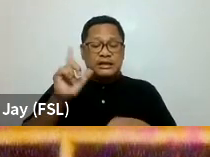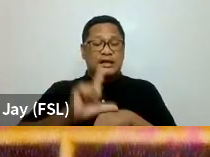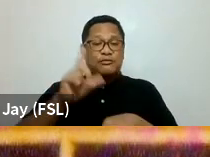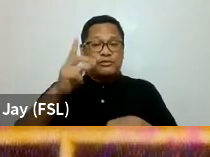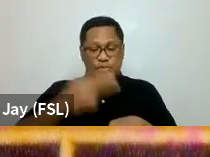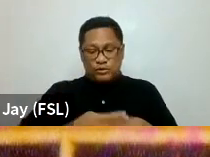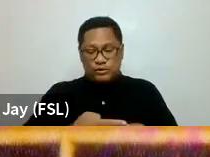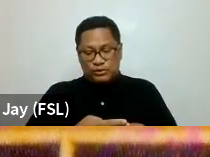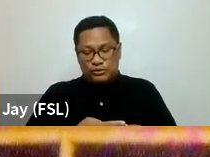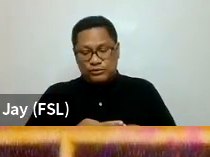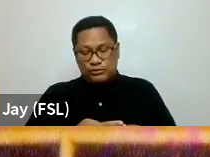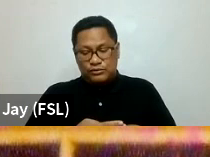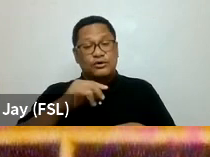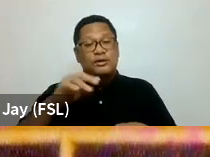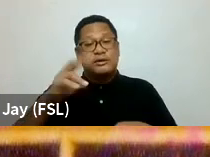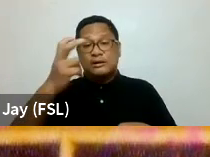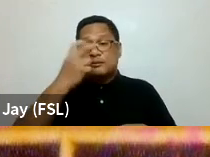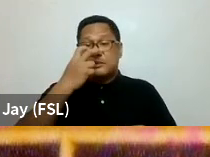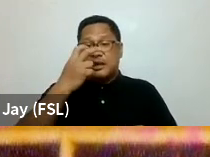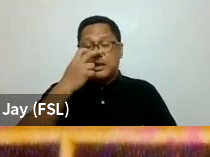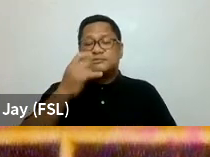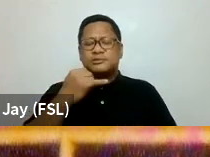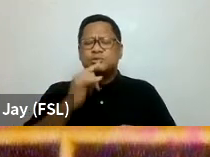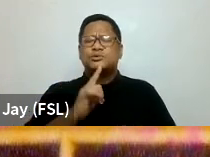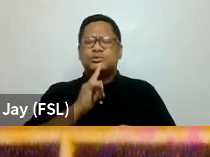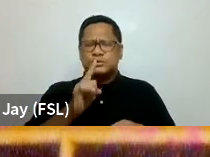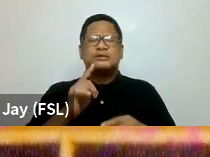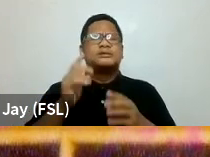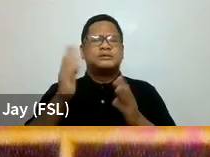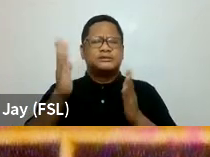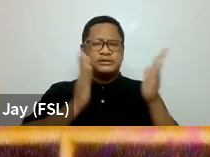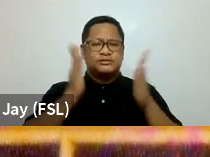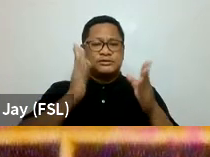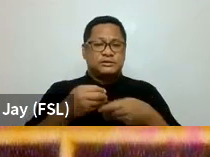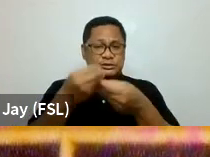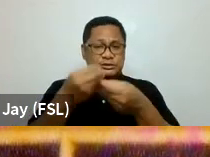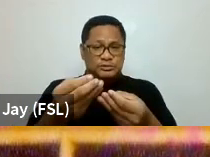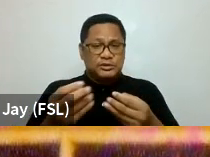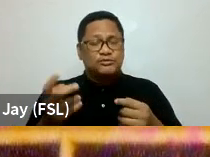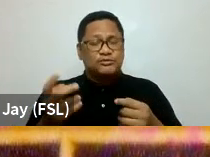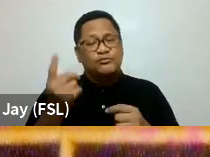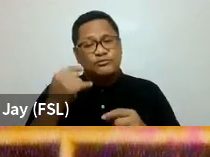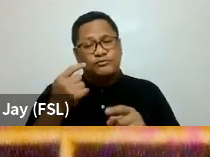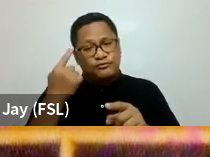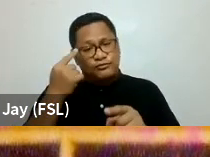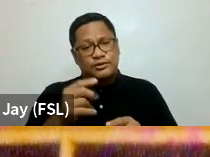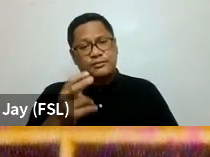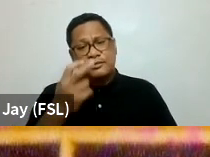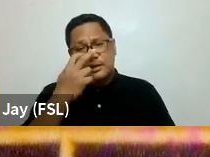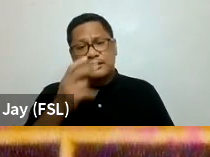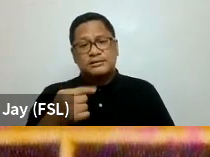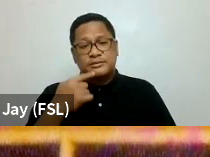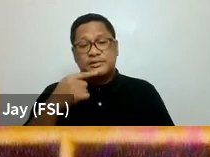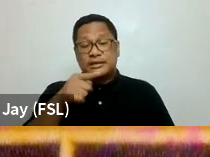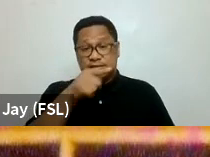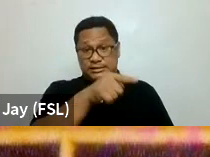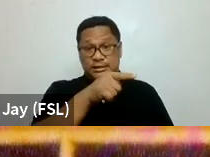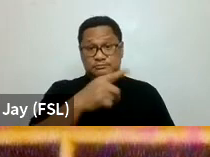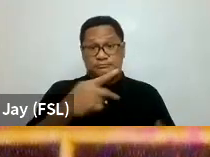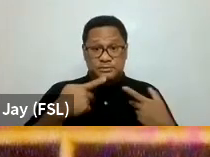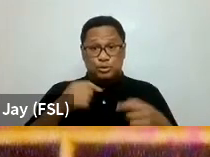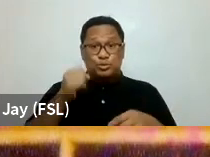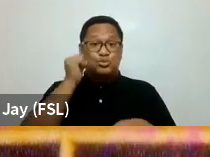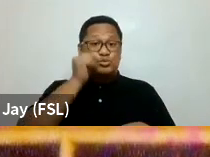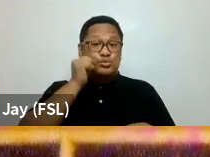crucial component of delivering services for the blind. Kaya dito may soap